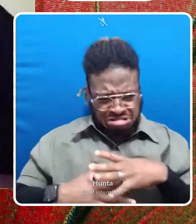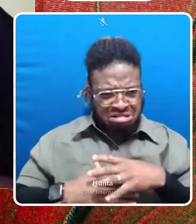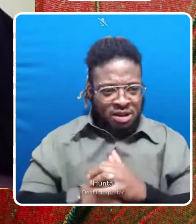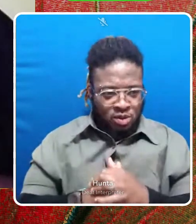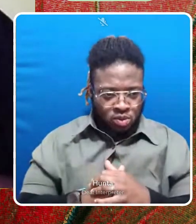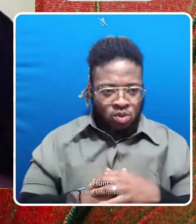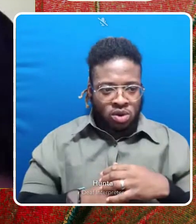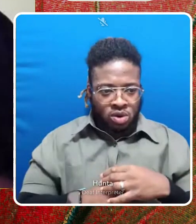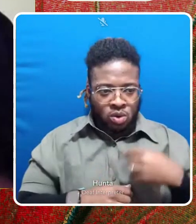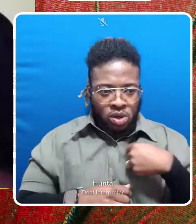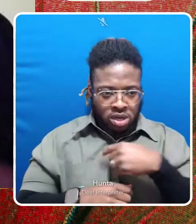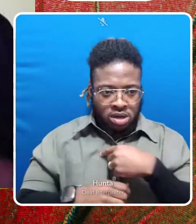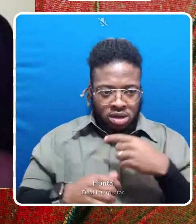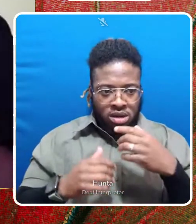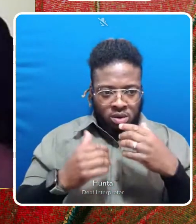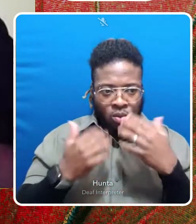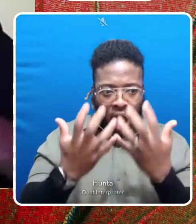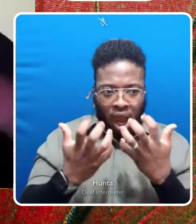all, that,